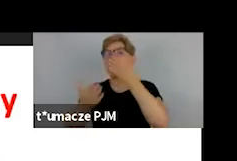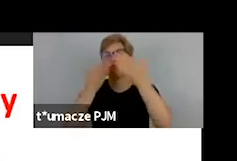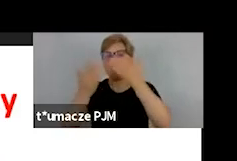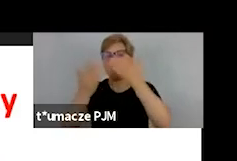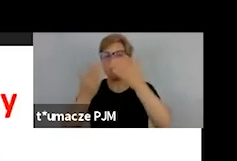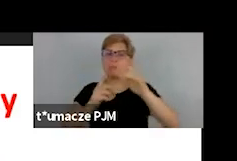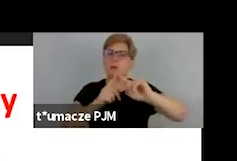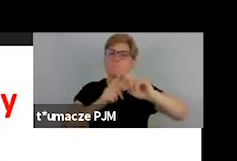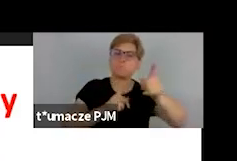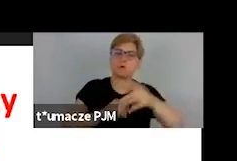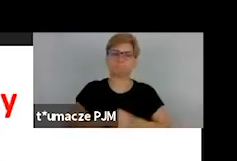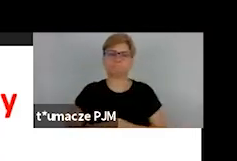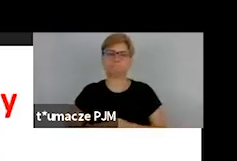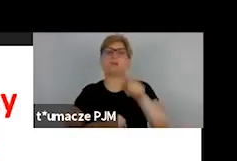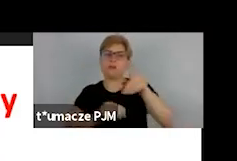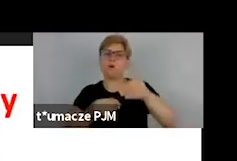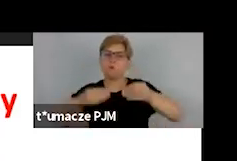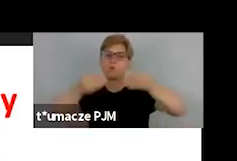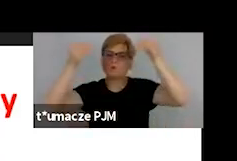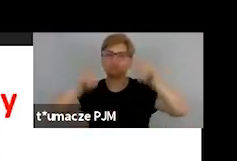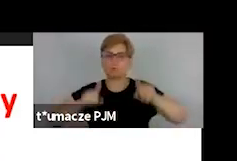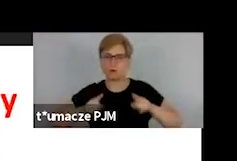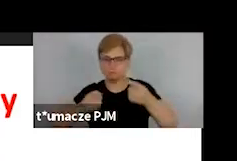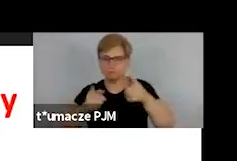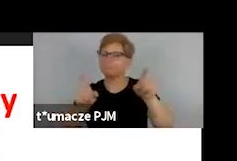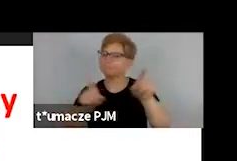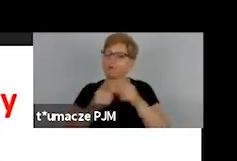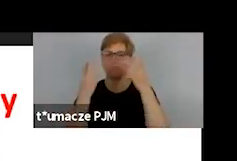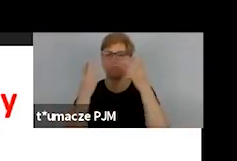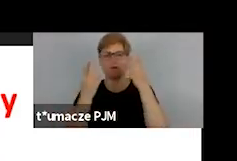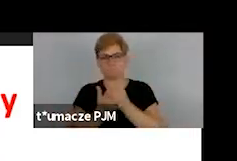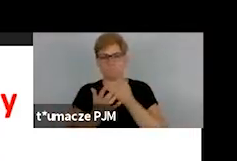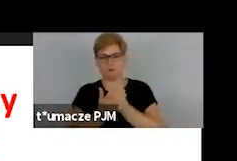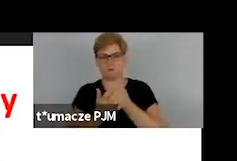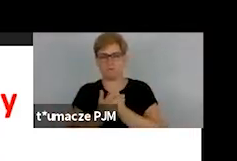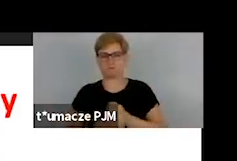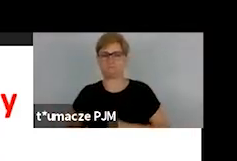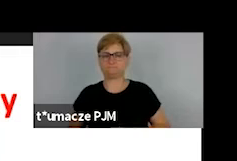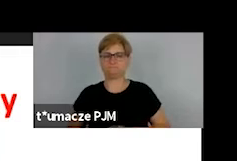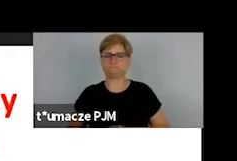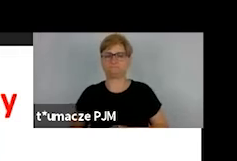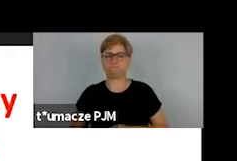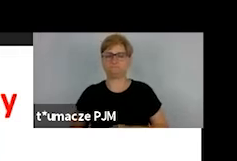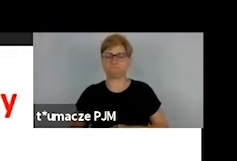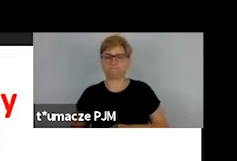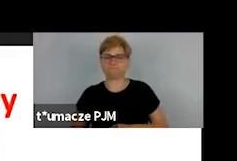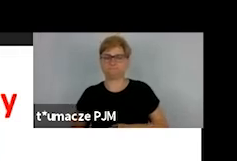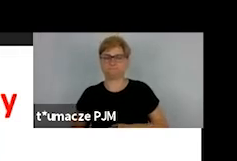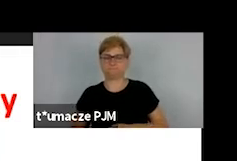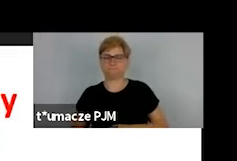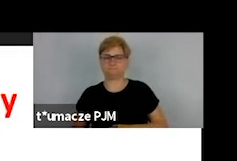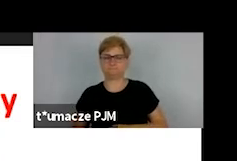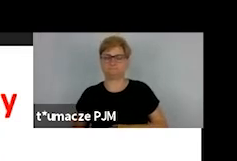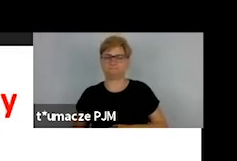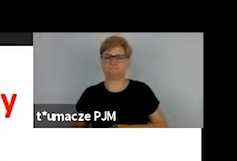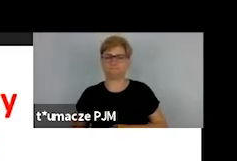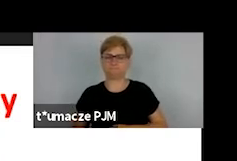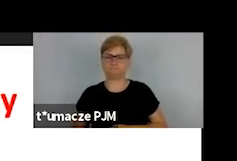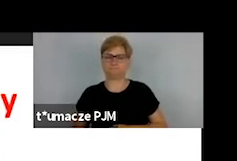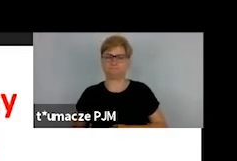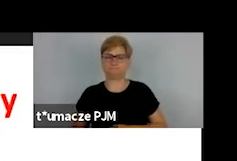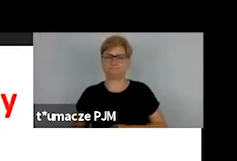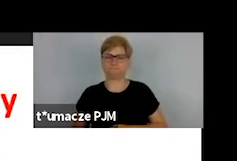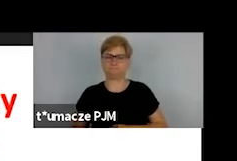So I'm going to focus now on that first piece, which I think is the piece that's of most interest to participants here, which is the piece around